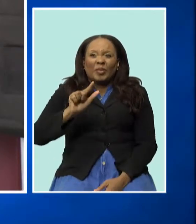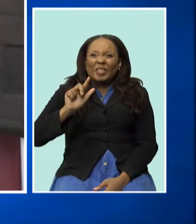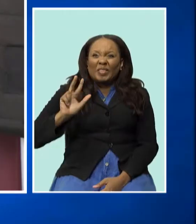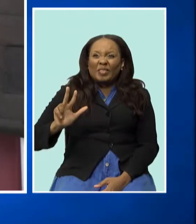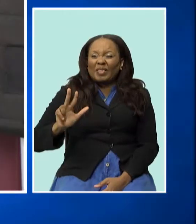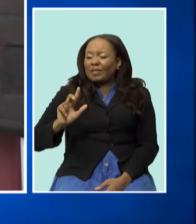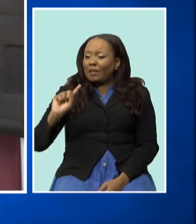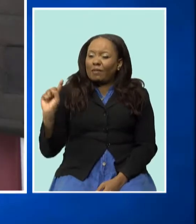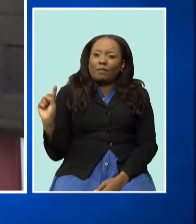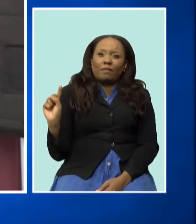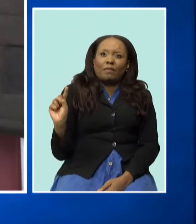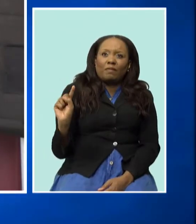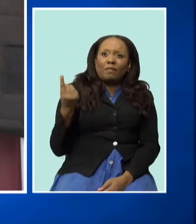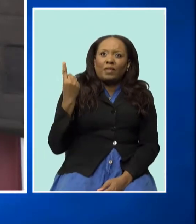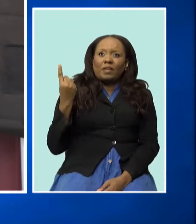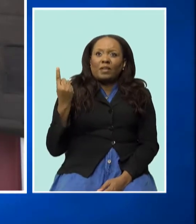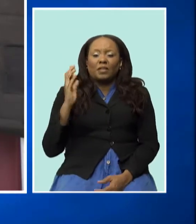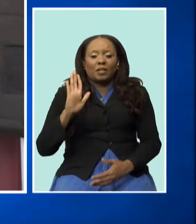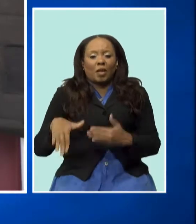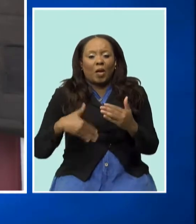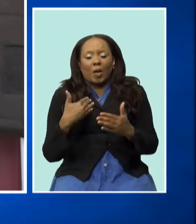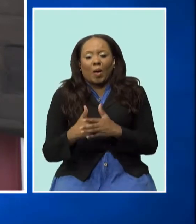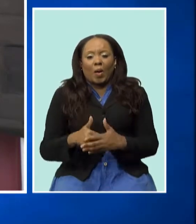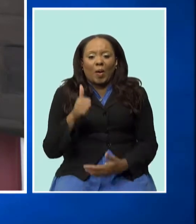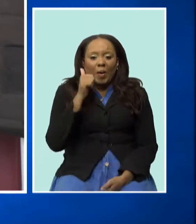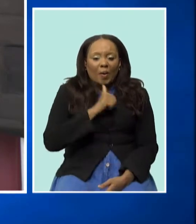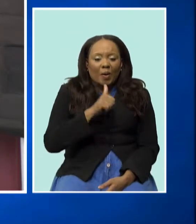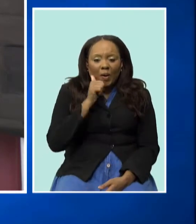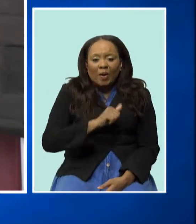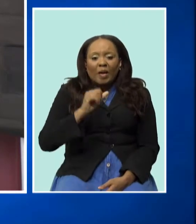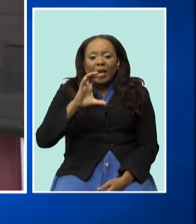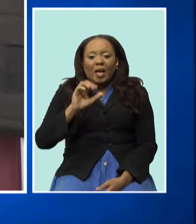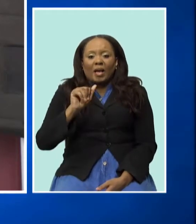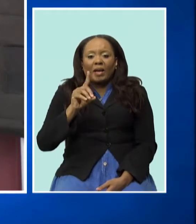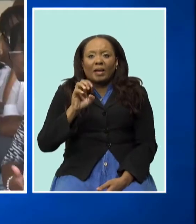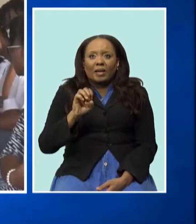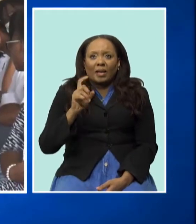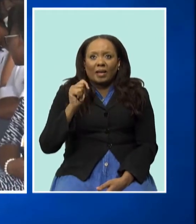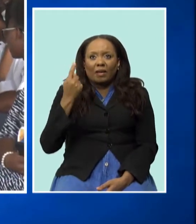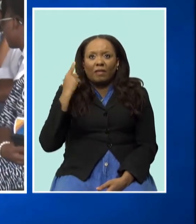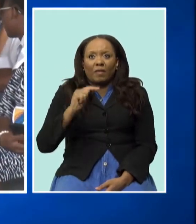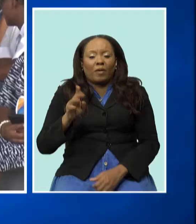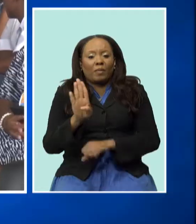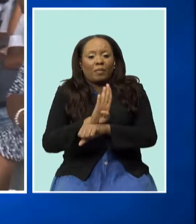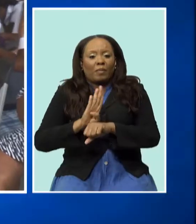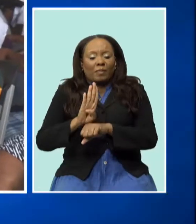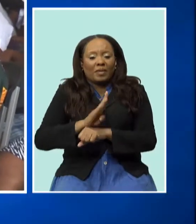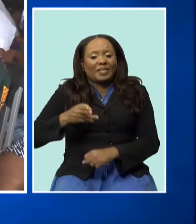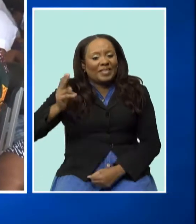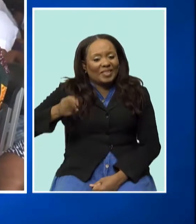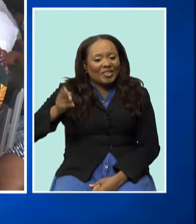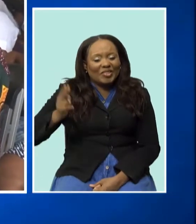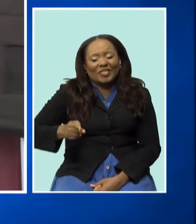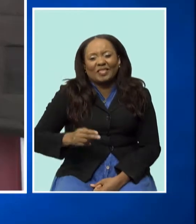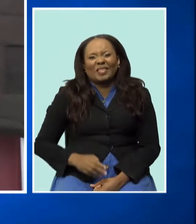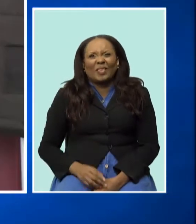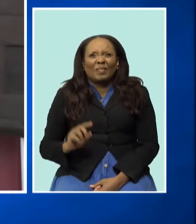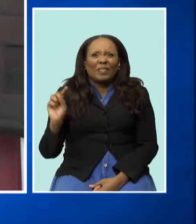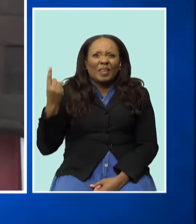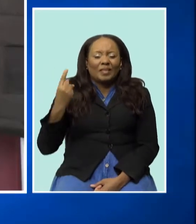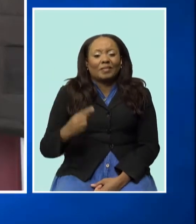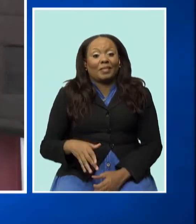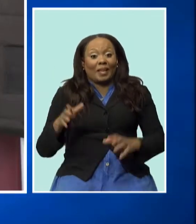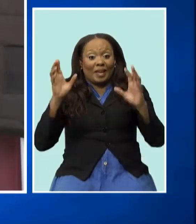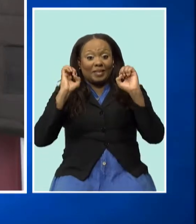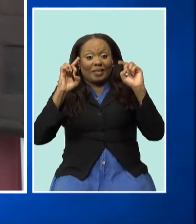very first all-female cadet corps in the history of Barbados. Education